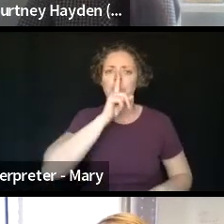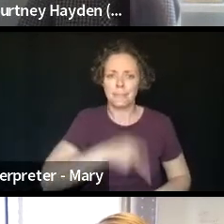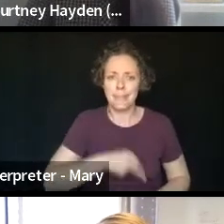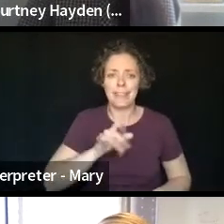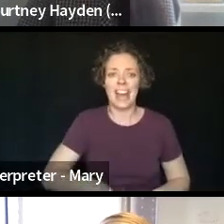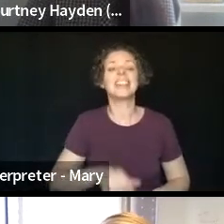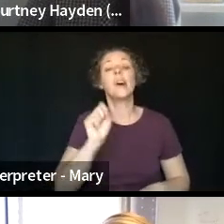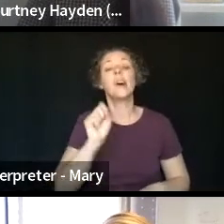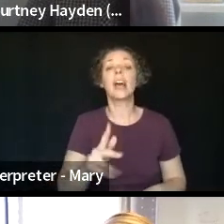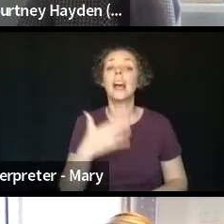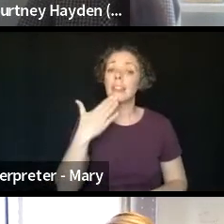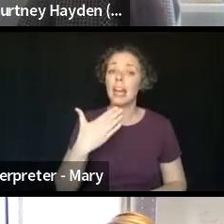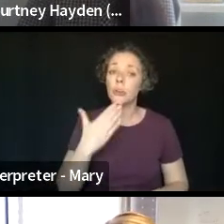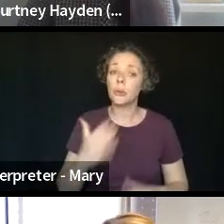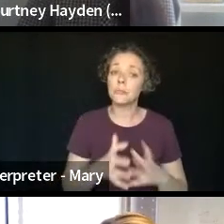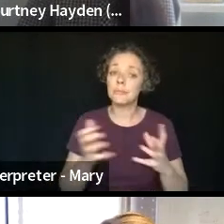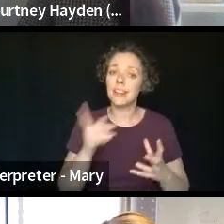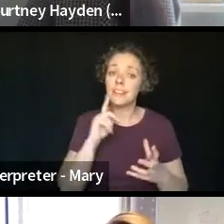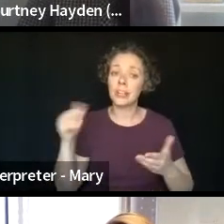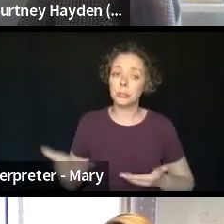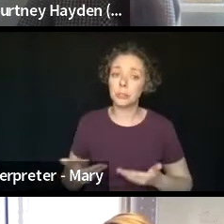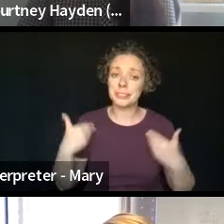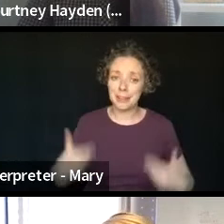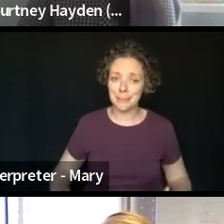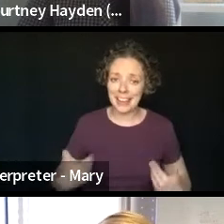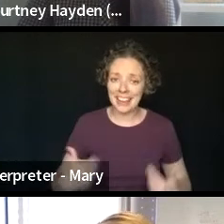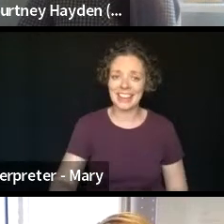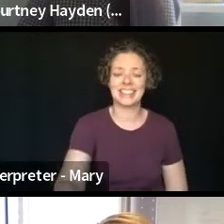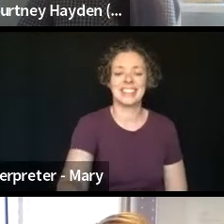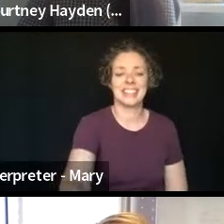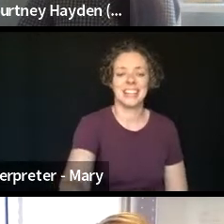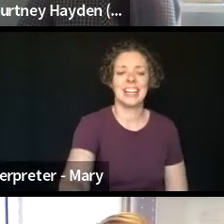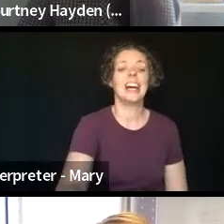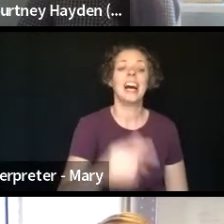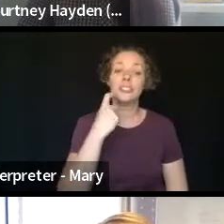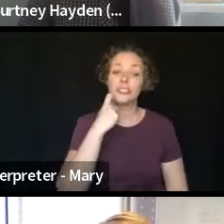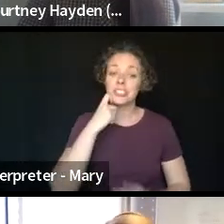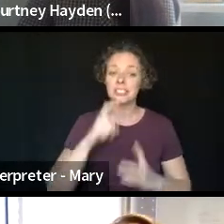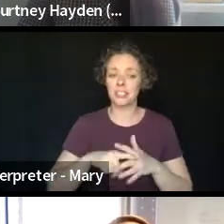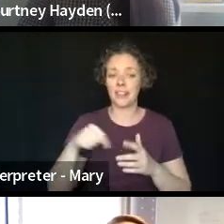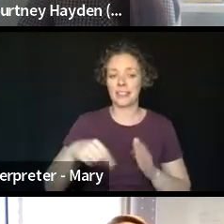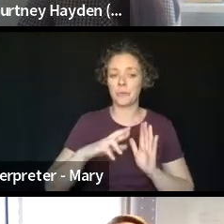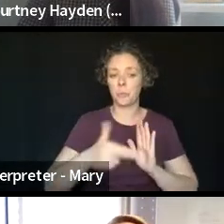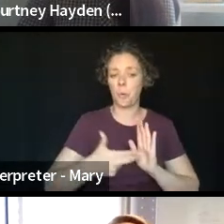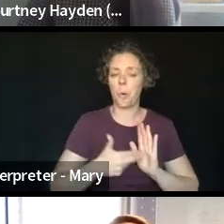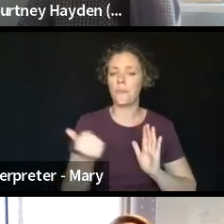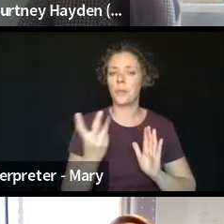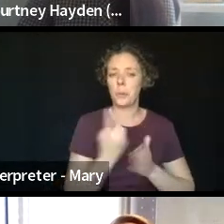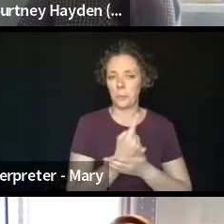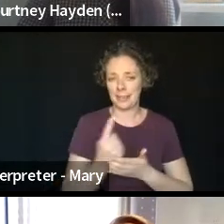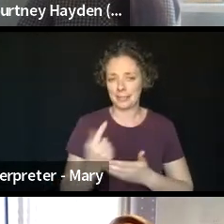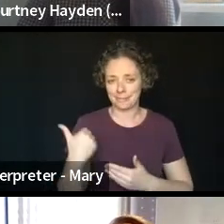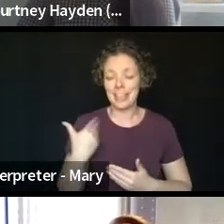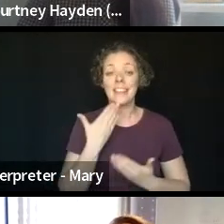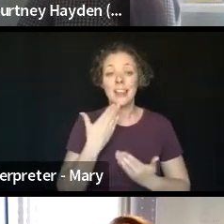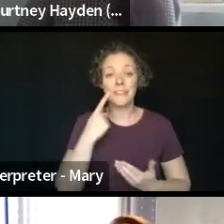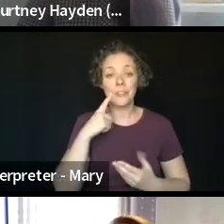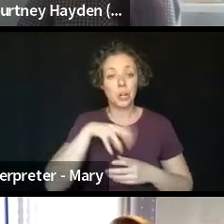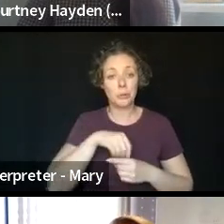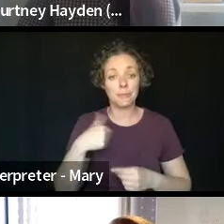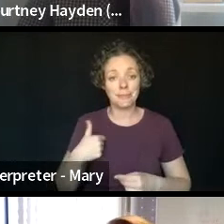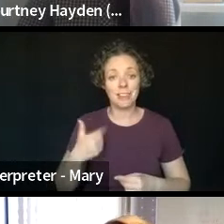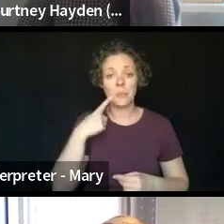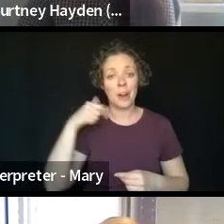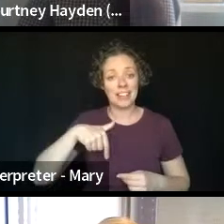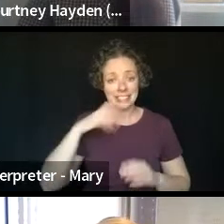so much for introducing me. I just came into this role a few weeks ago, and thank you for including me in this conversation. I